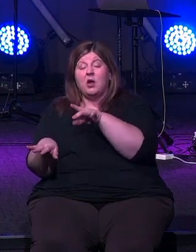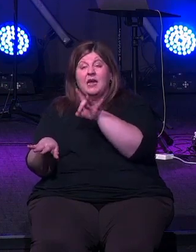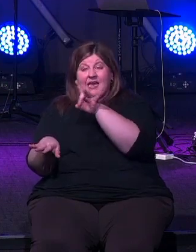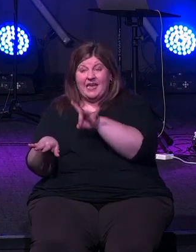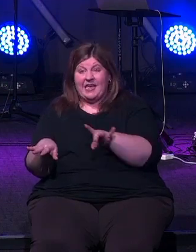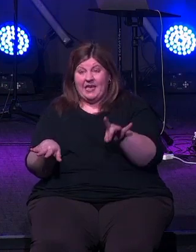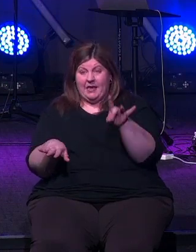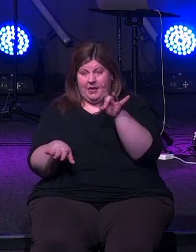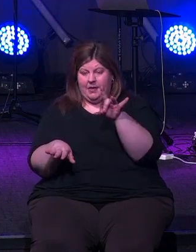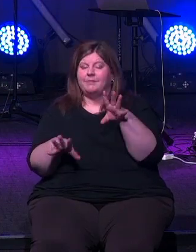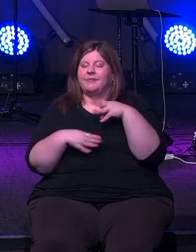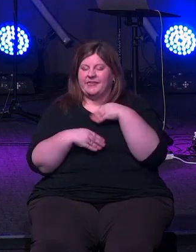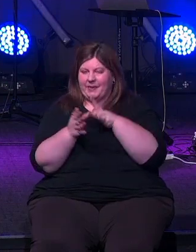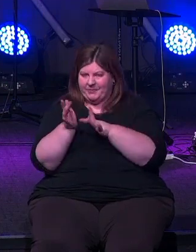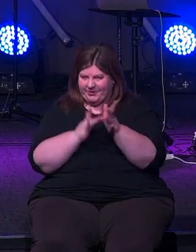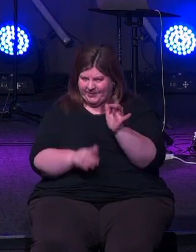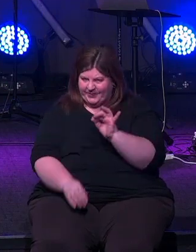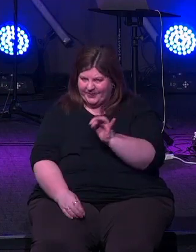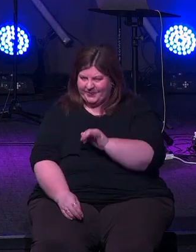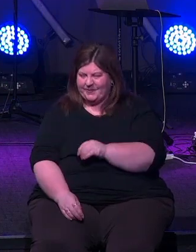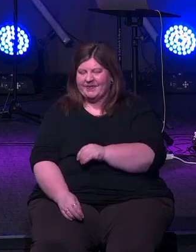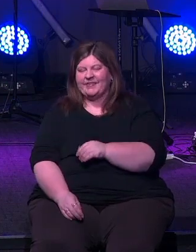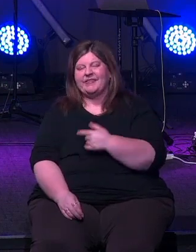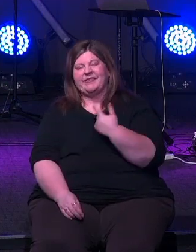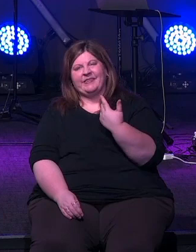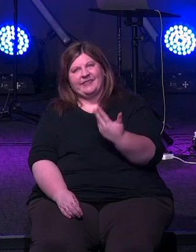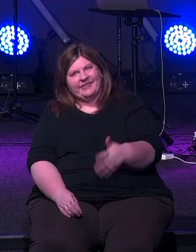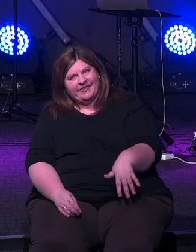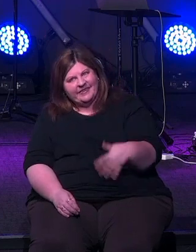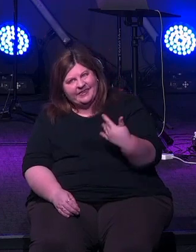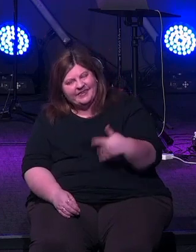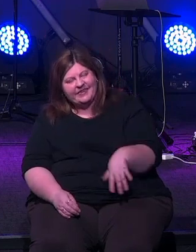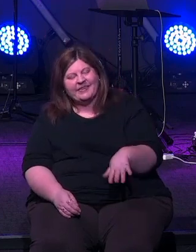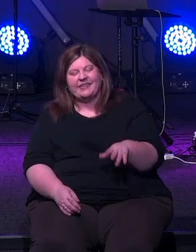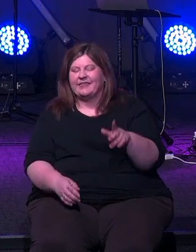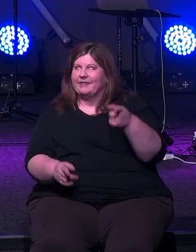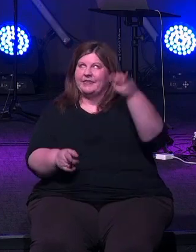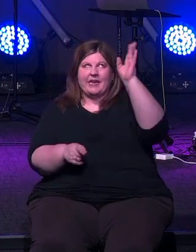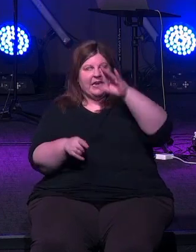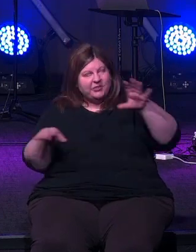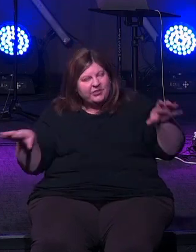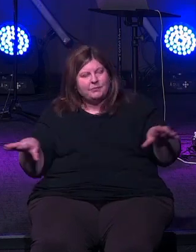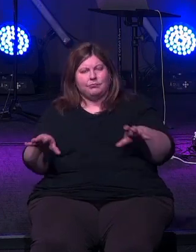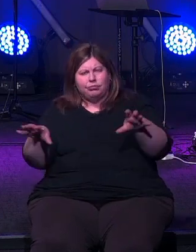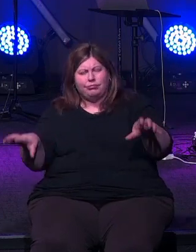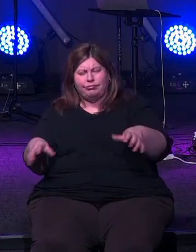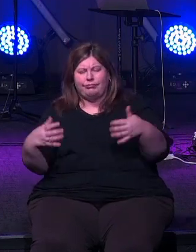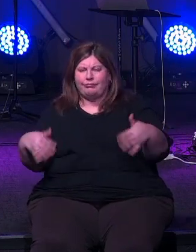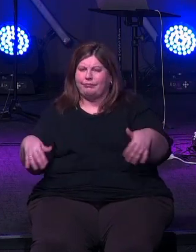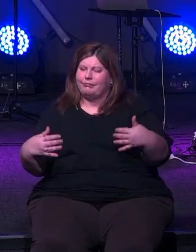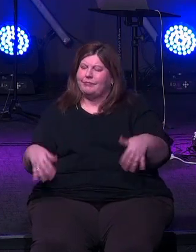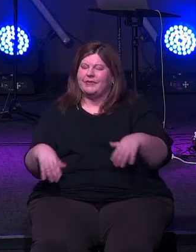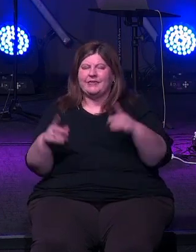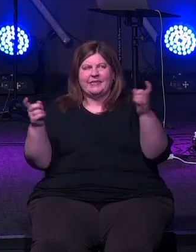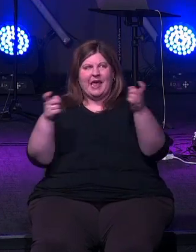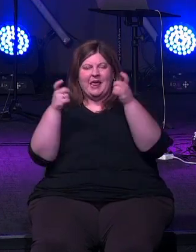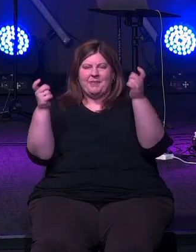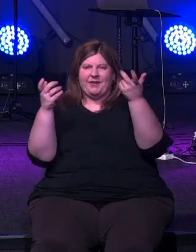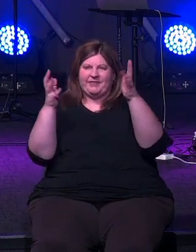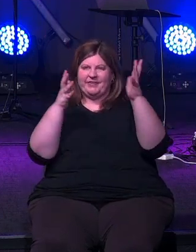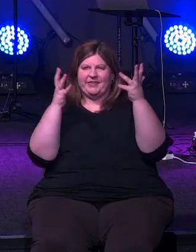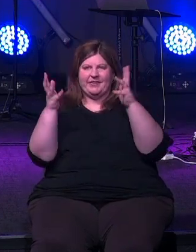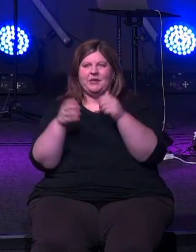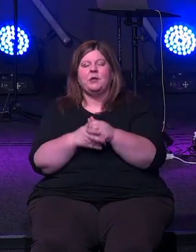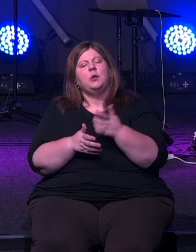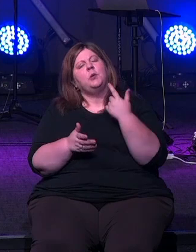eight of those sponsored kids gave their lives to Jesus. And so God is just on the move. He is working. That's something to celebrate. We just